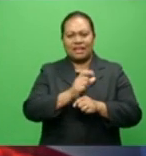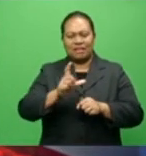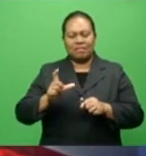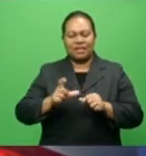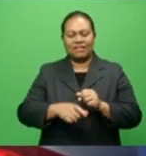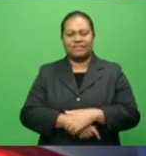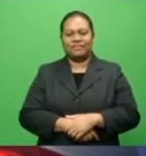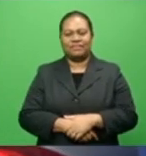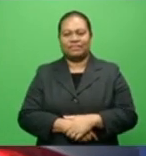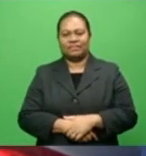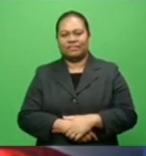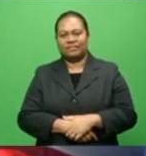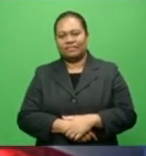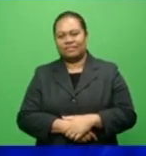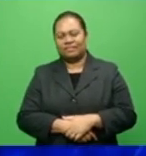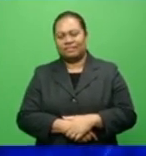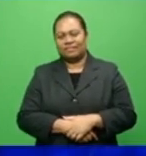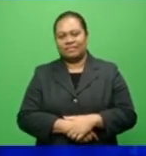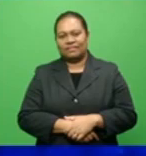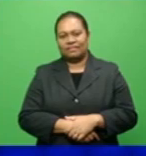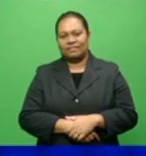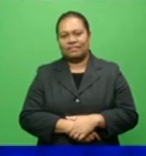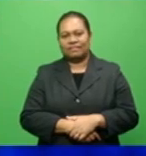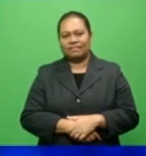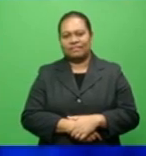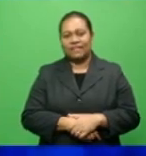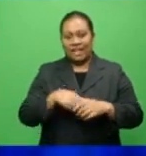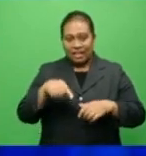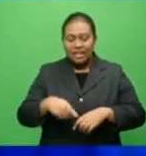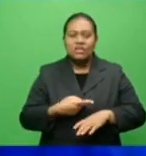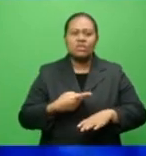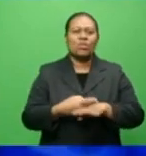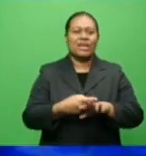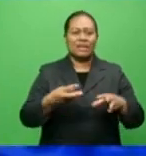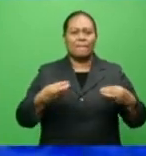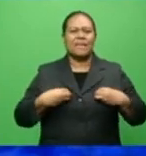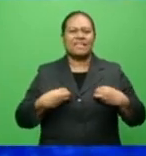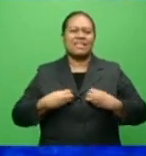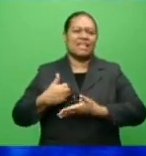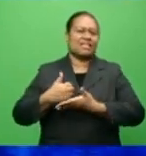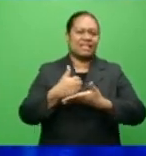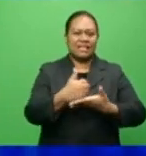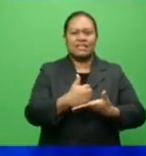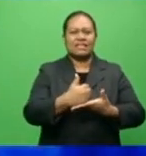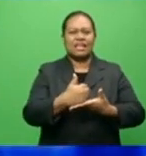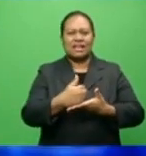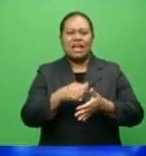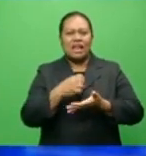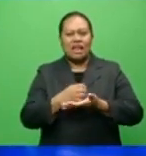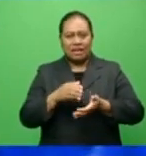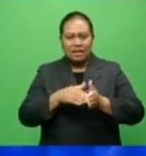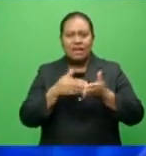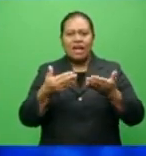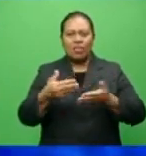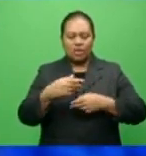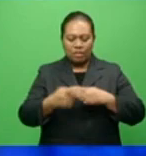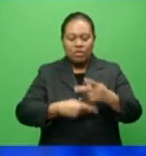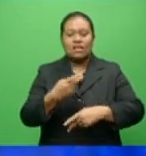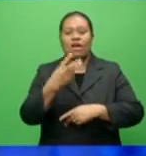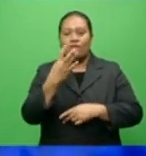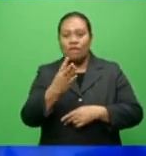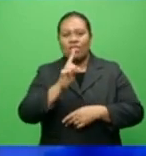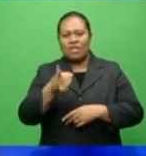that we can drive more. Premix will also decrease from $1.61 to $1.58 per litre. However, diesel will